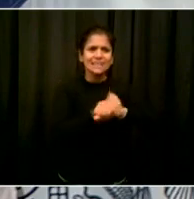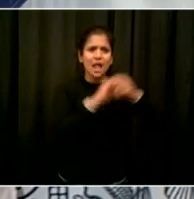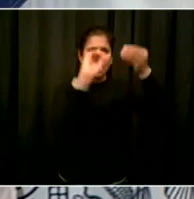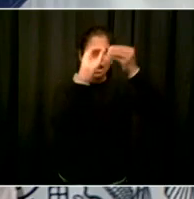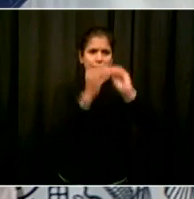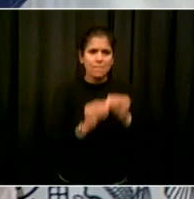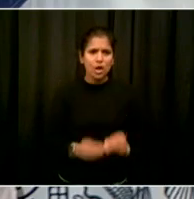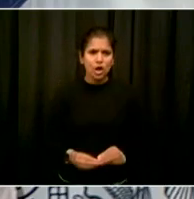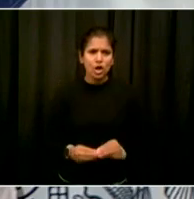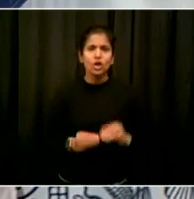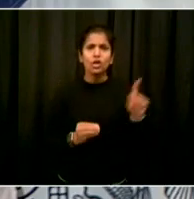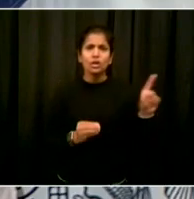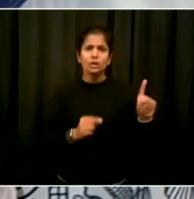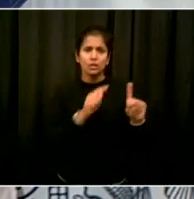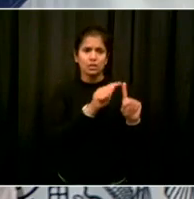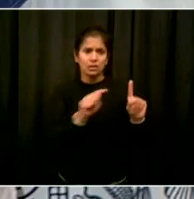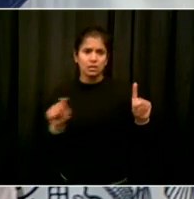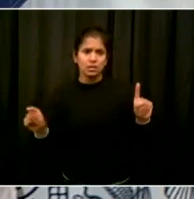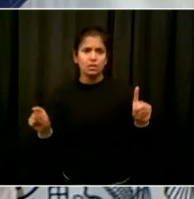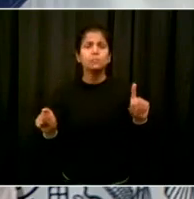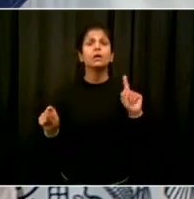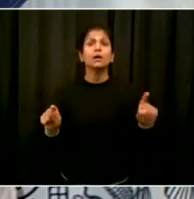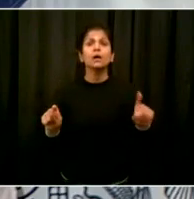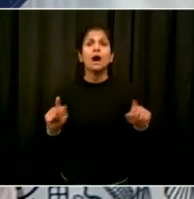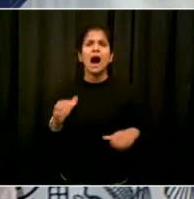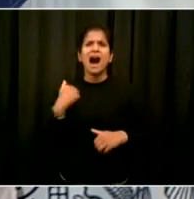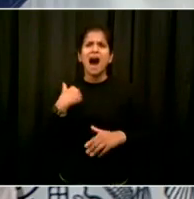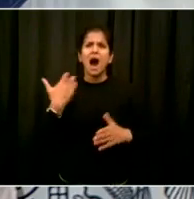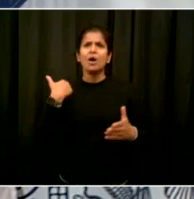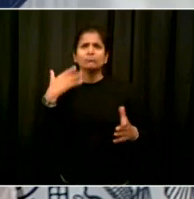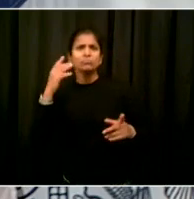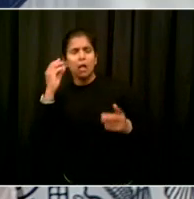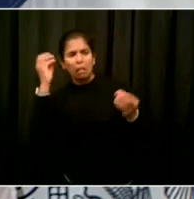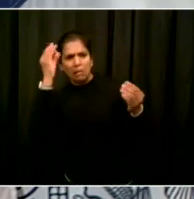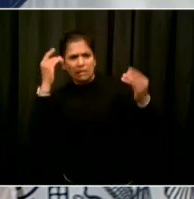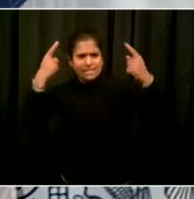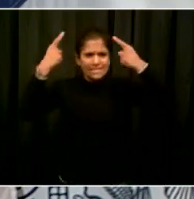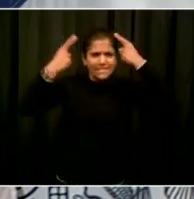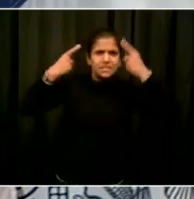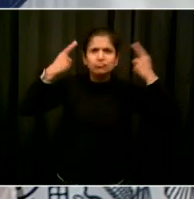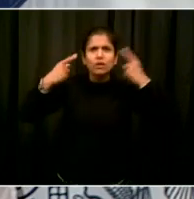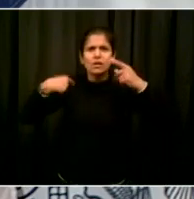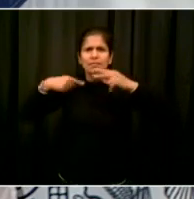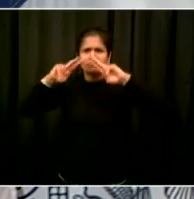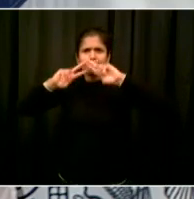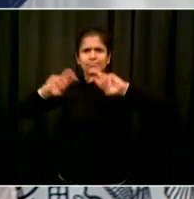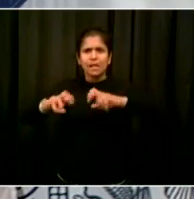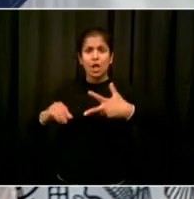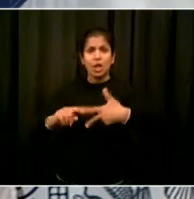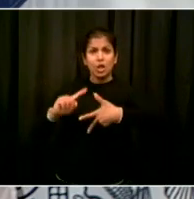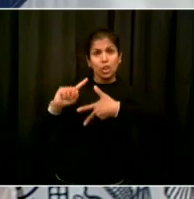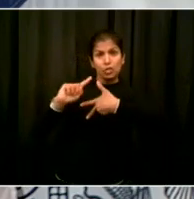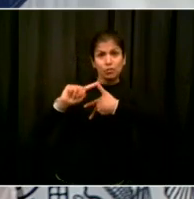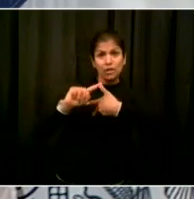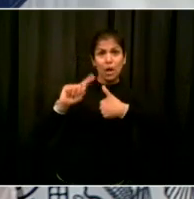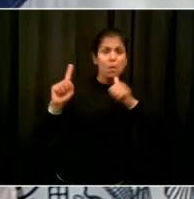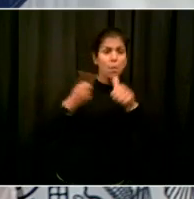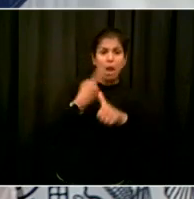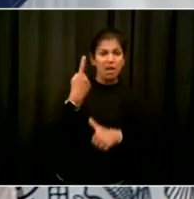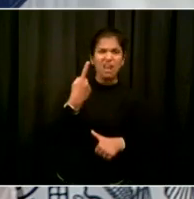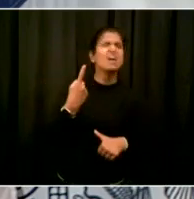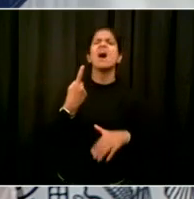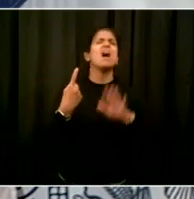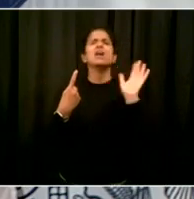one. You had to look at multiple elements. You'll remember, Henry, in the beginning, we were particularly concerned, all of us, about